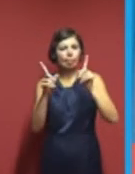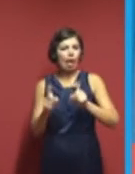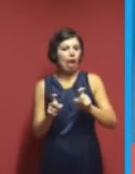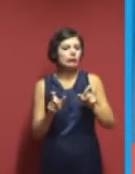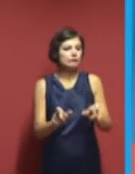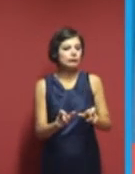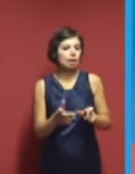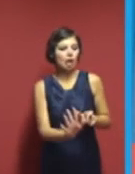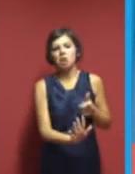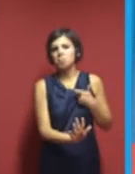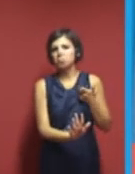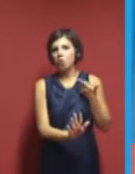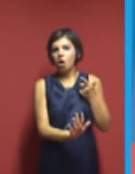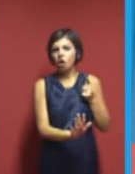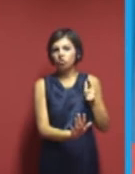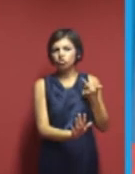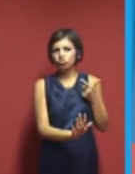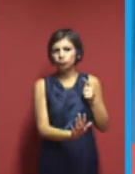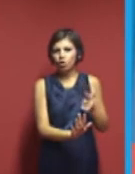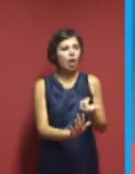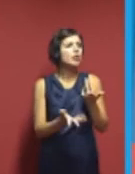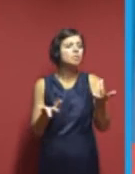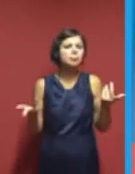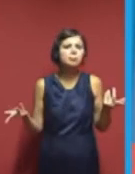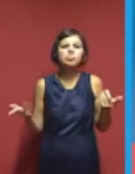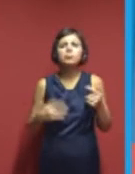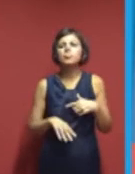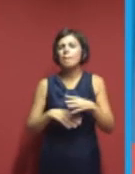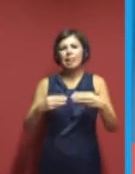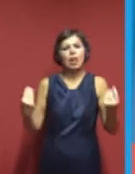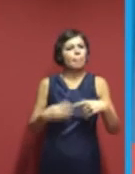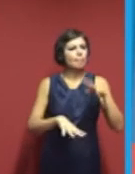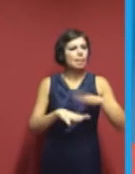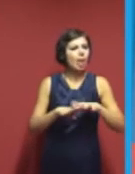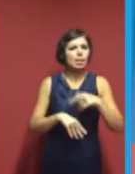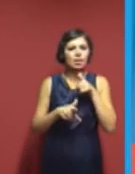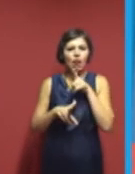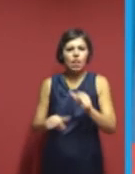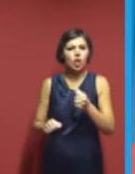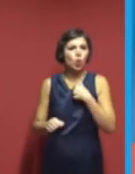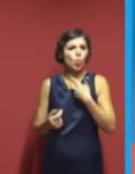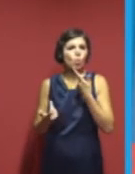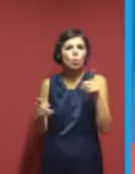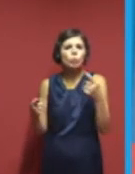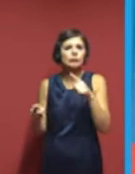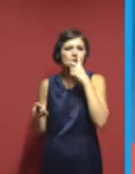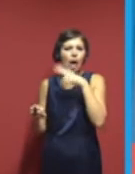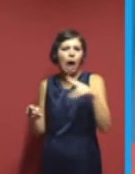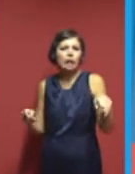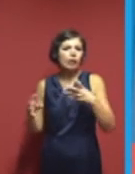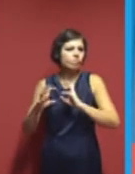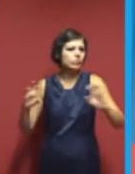science. This is a typical Montessori classroom. It's called a prepared environment, where there's lots of stimulating materials that children can choose